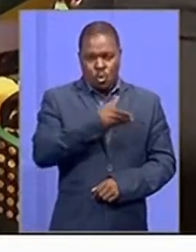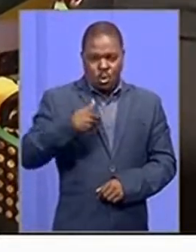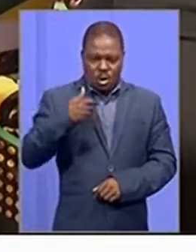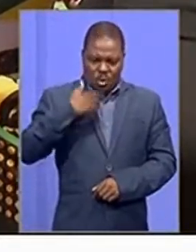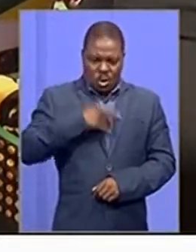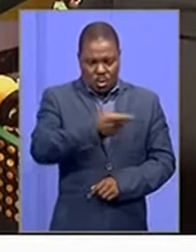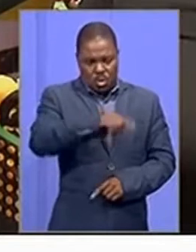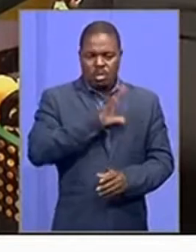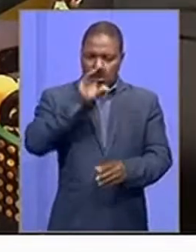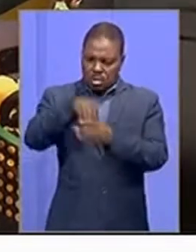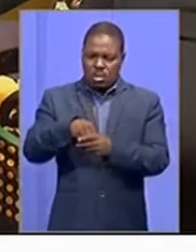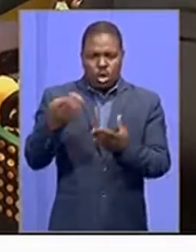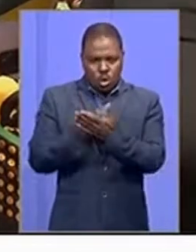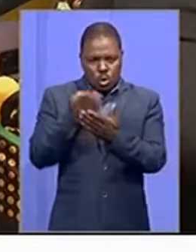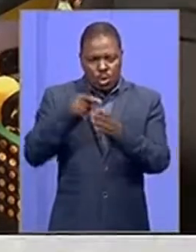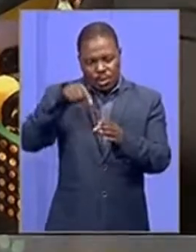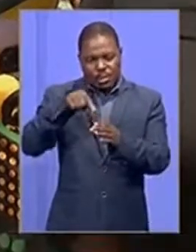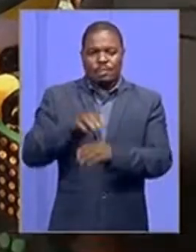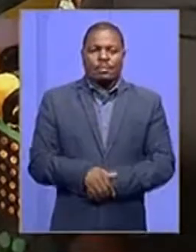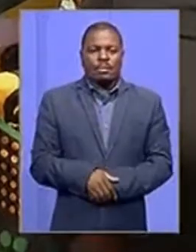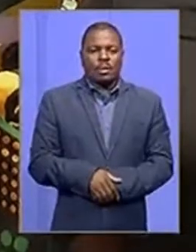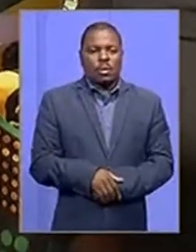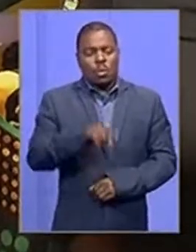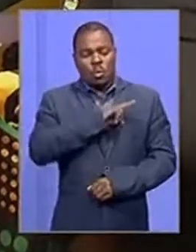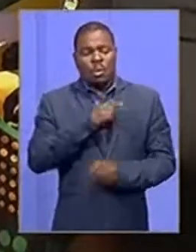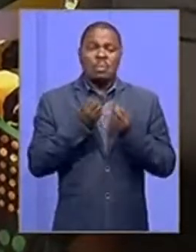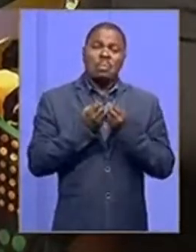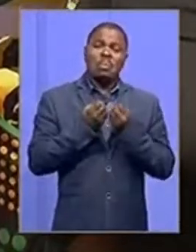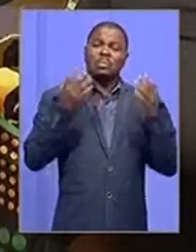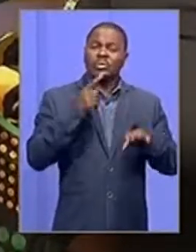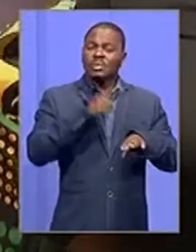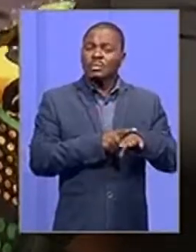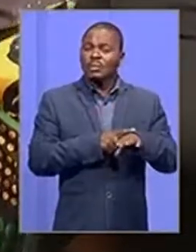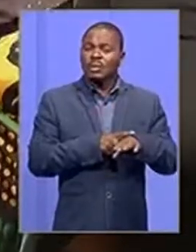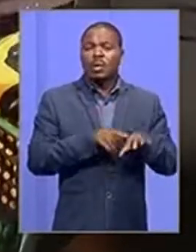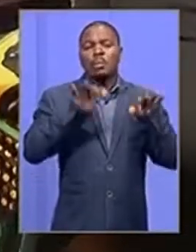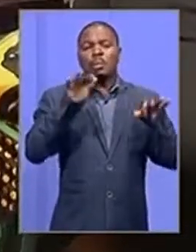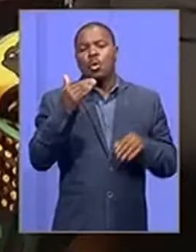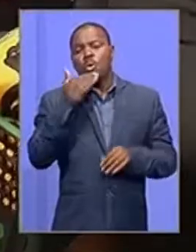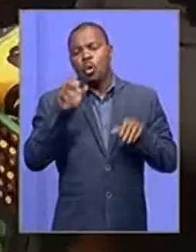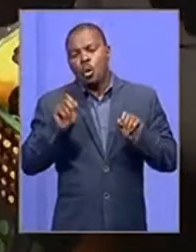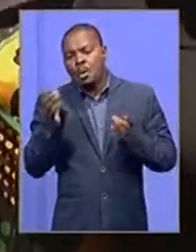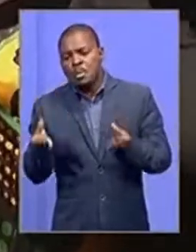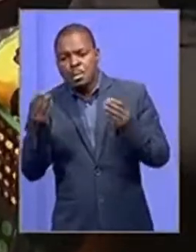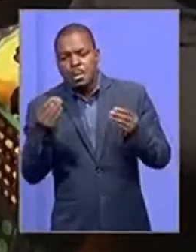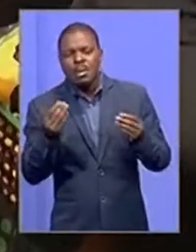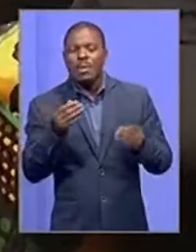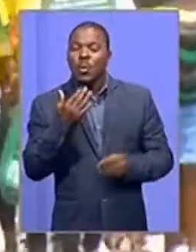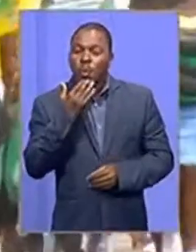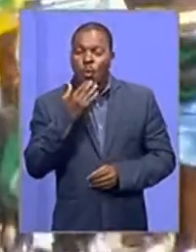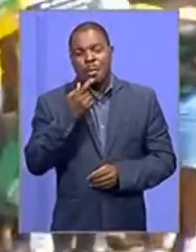opportunity on the economy, because most of the time the people that are getting the opportunity are the male